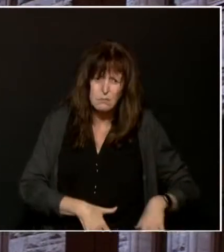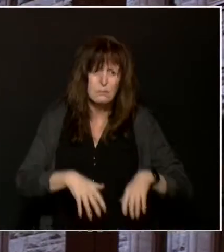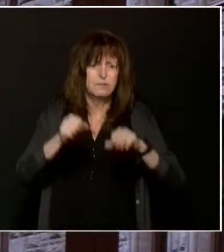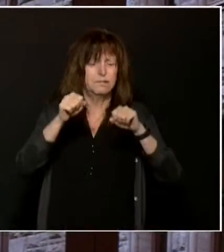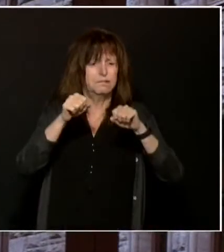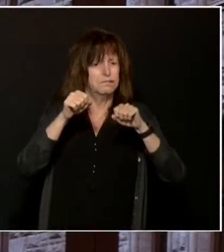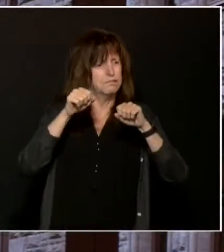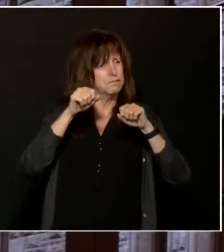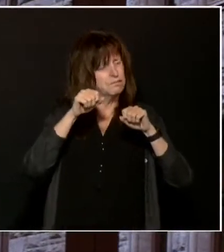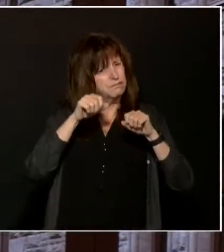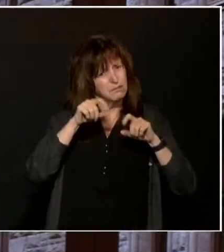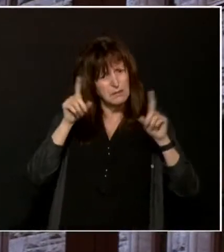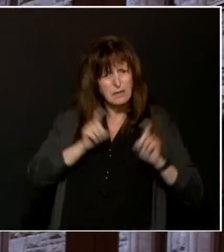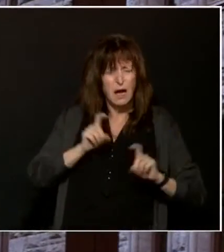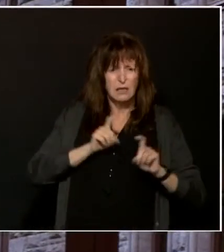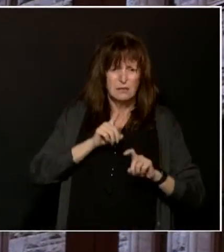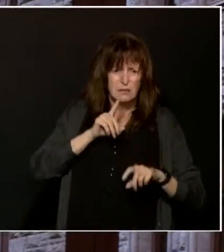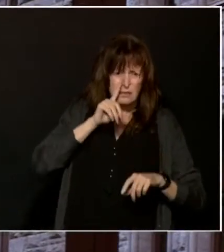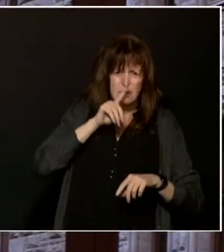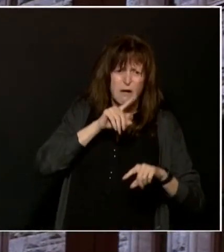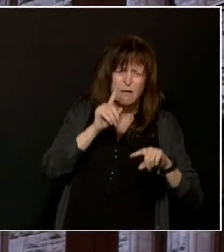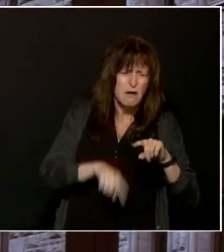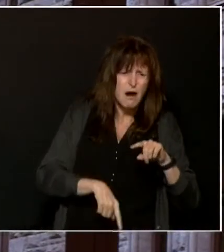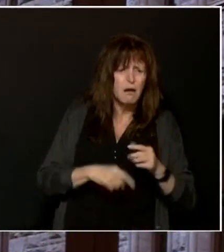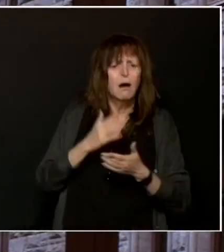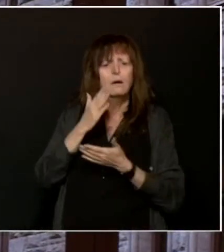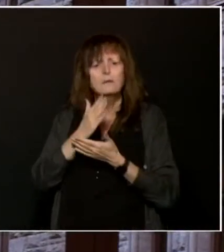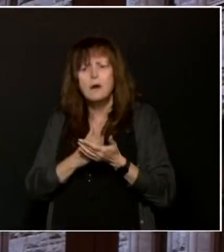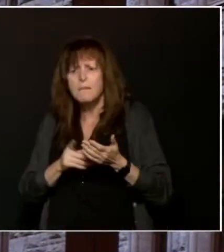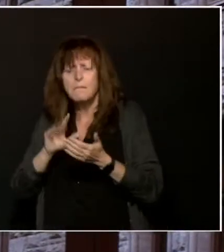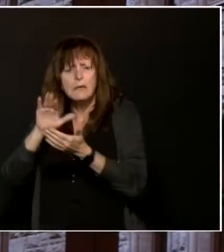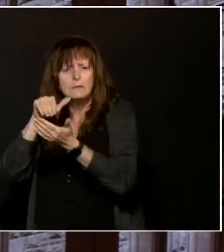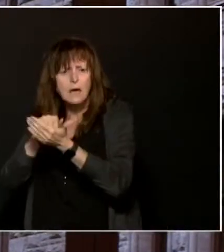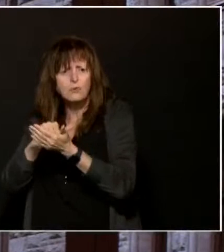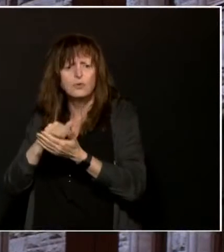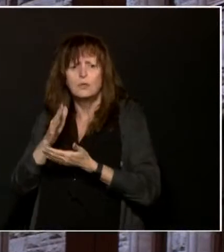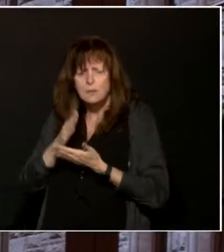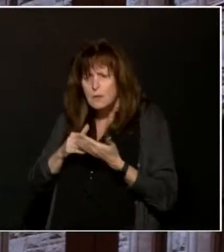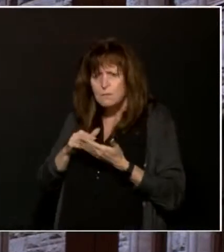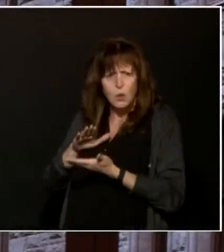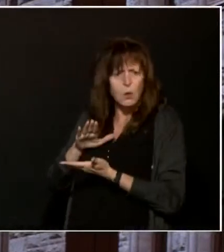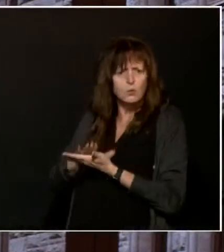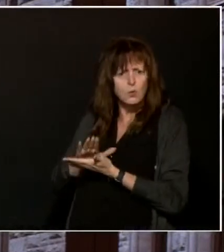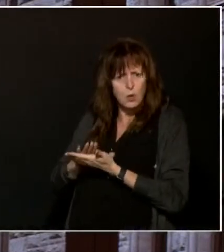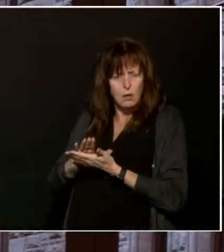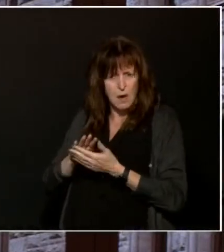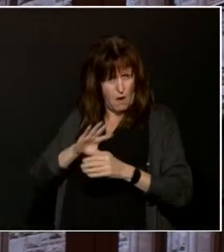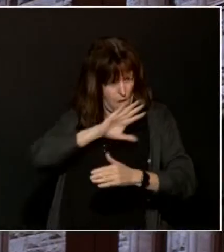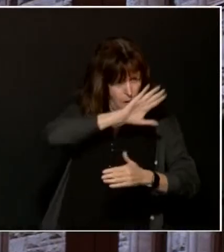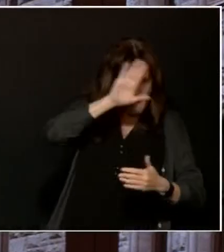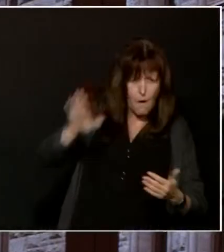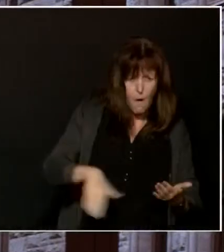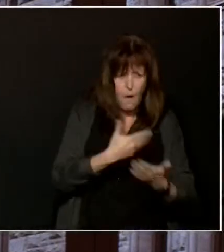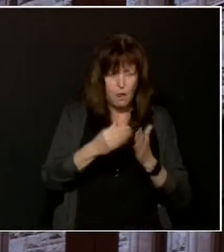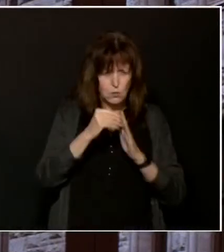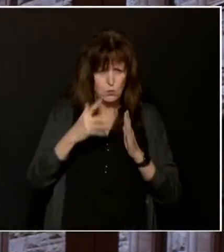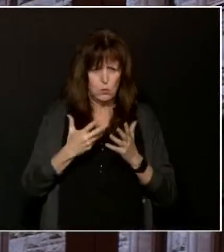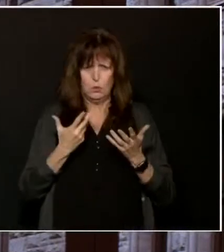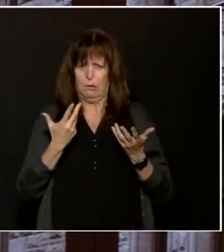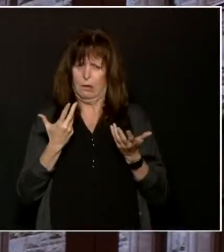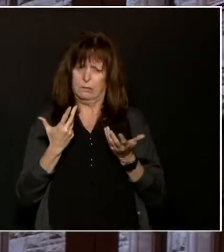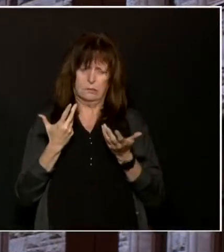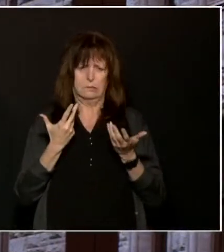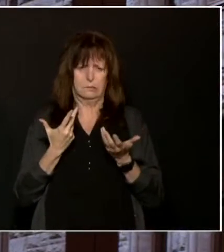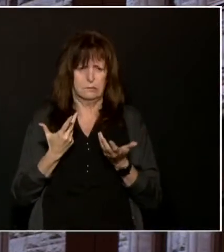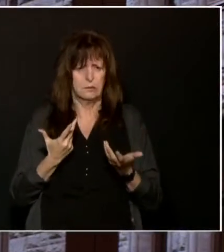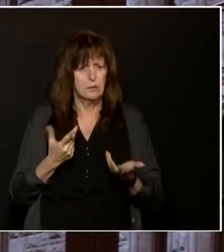some testing with rapid in one of the locations. And again, you can see with our volume of testing down, when we open, the main thing we want to